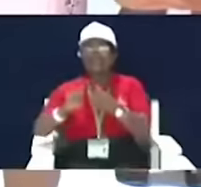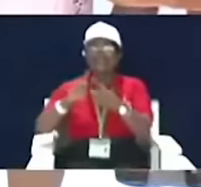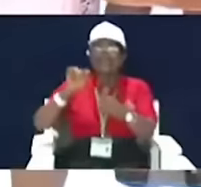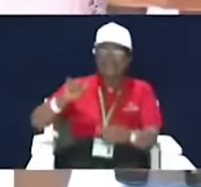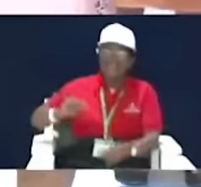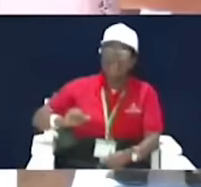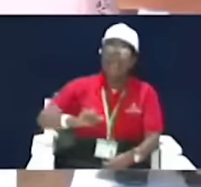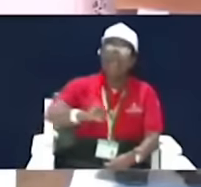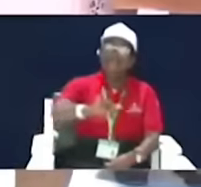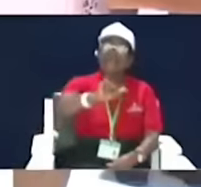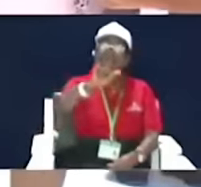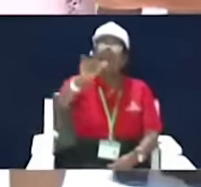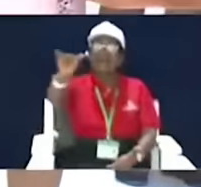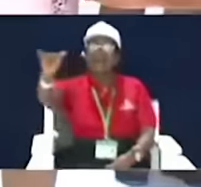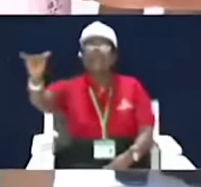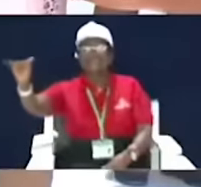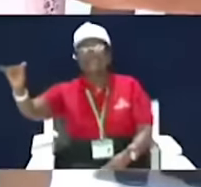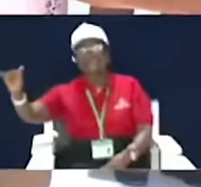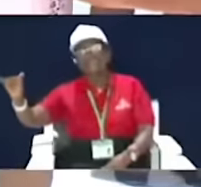Everlasting.